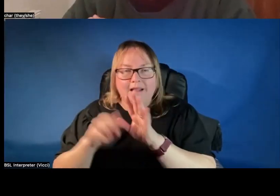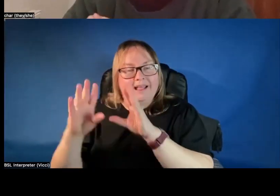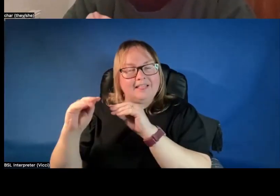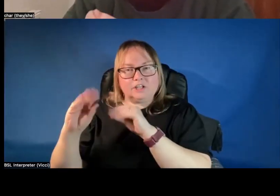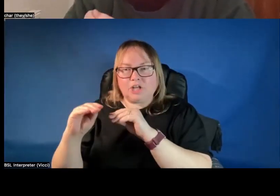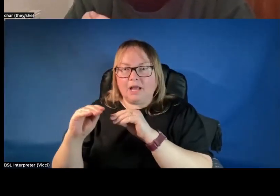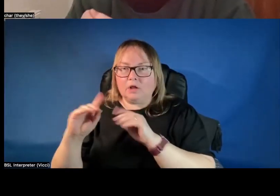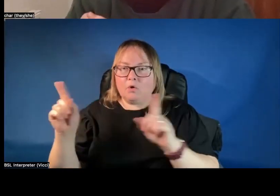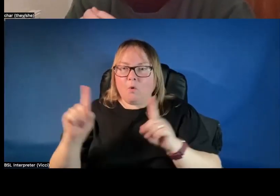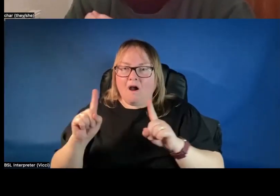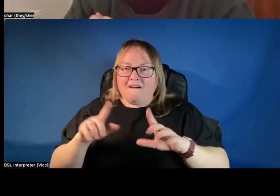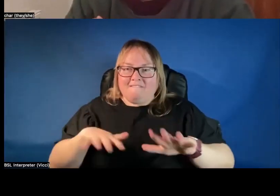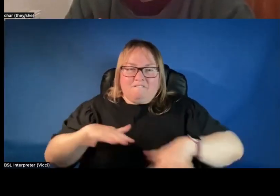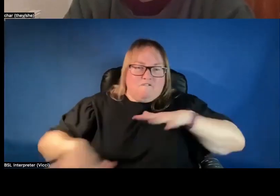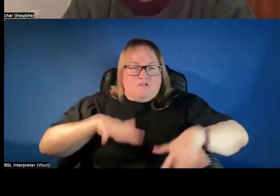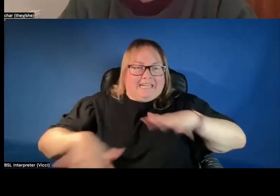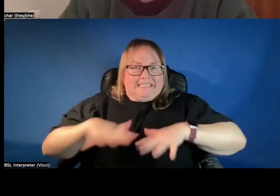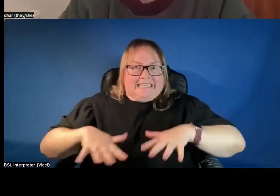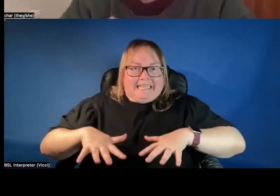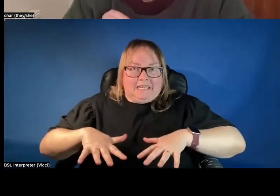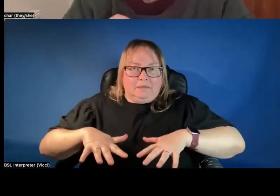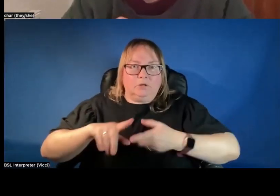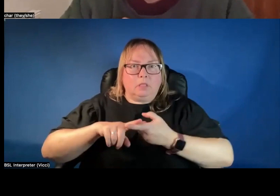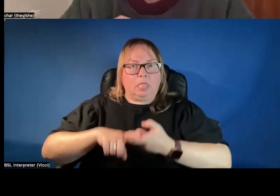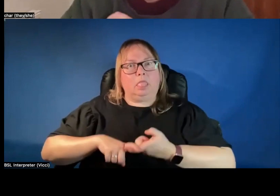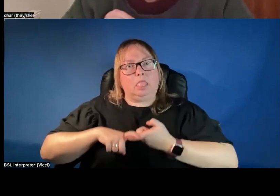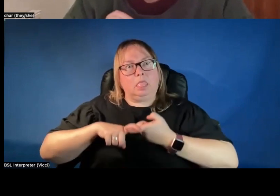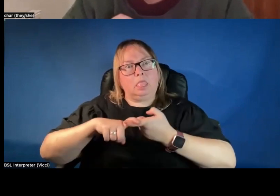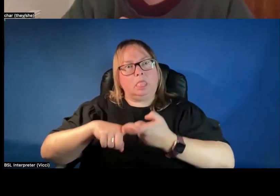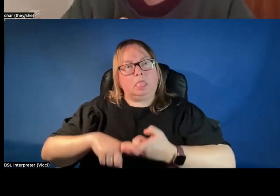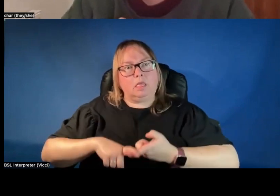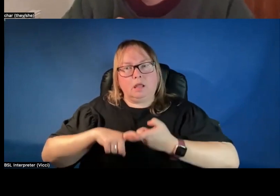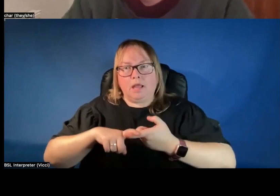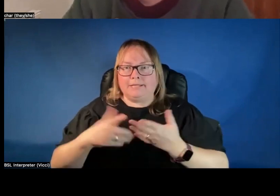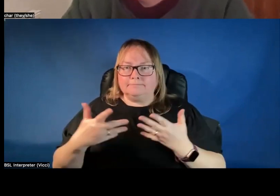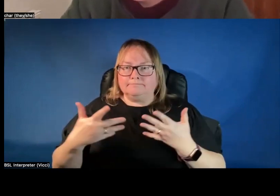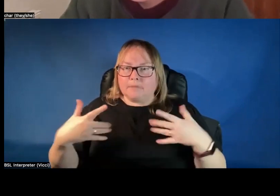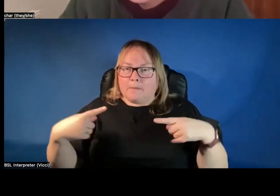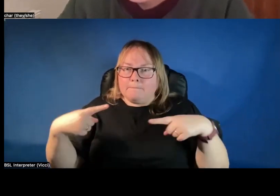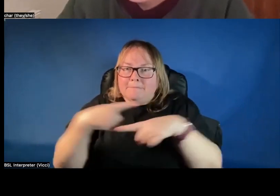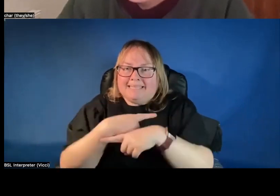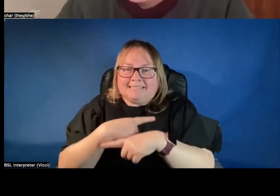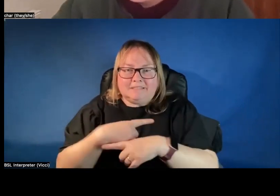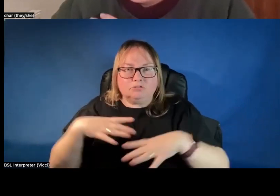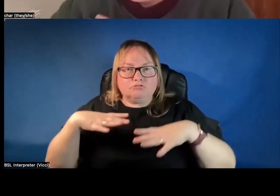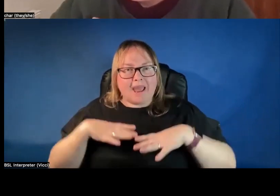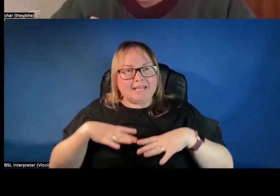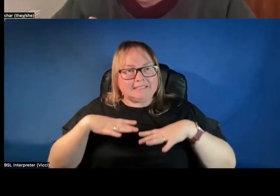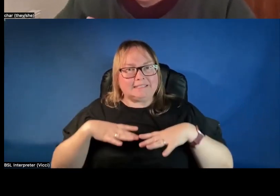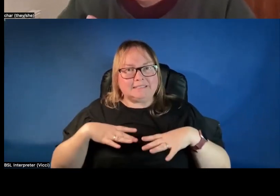absolutely love. And also the term of like misrest as well is really, really great.